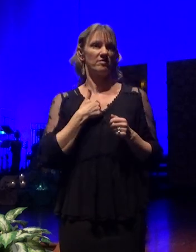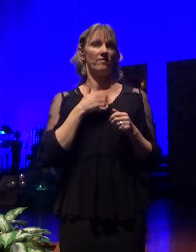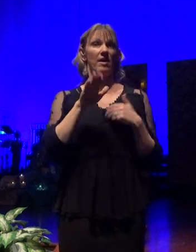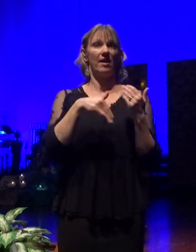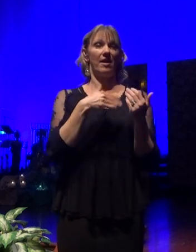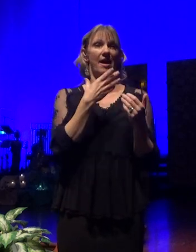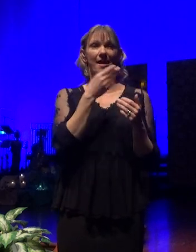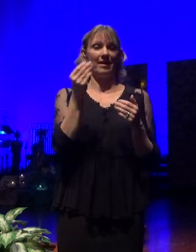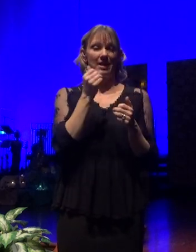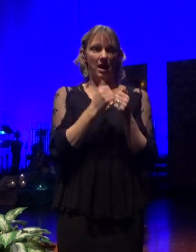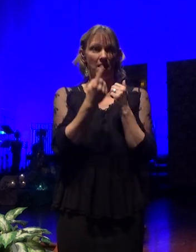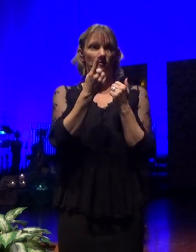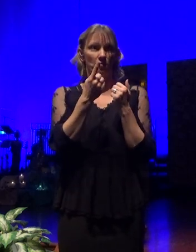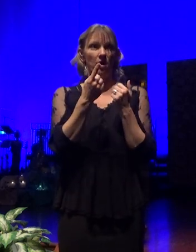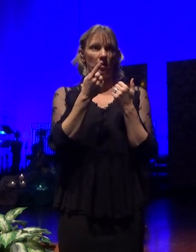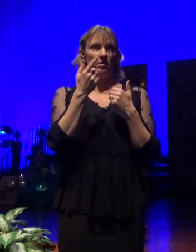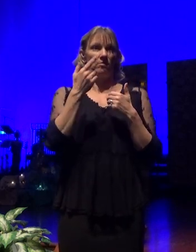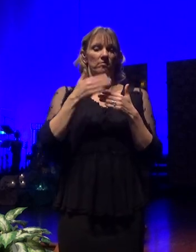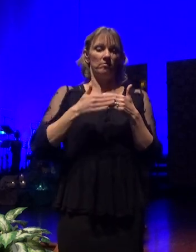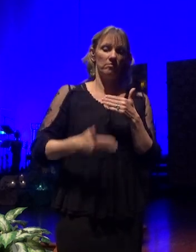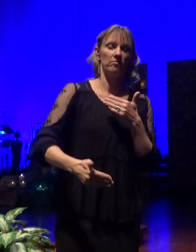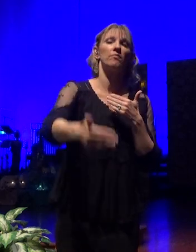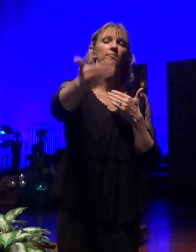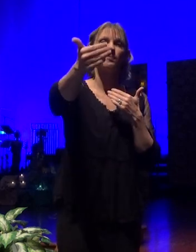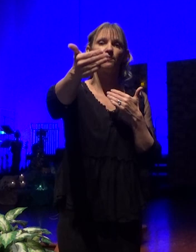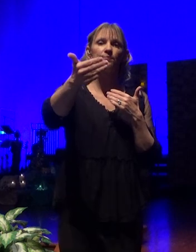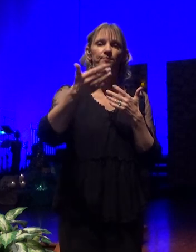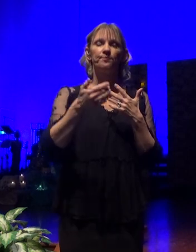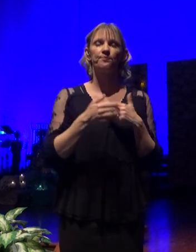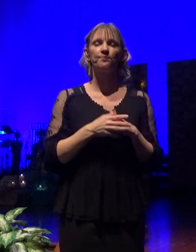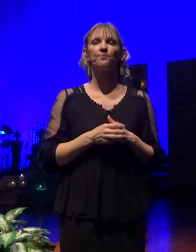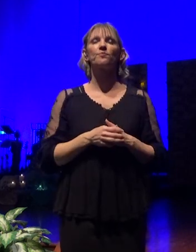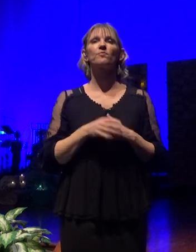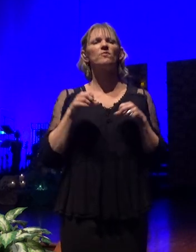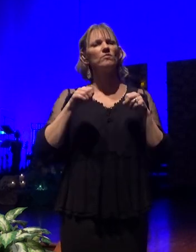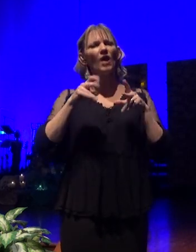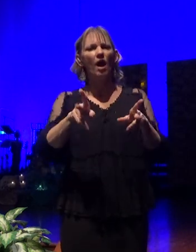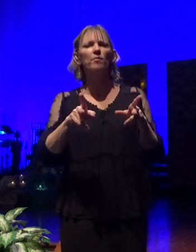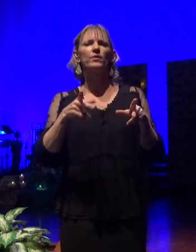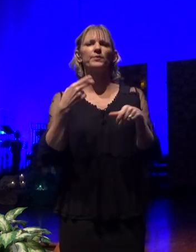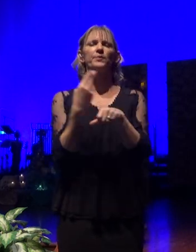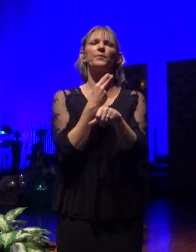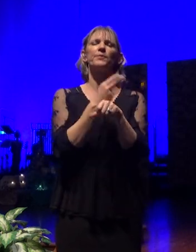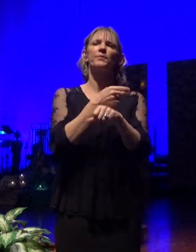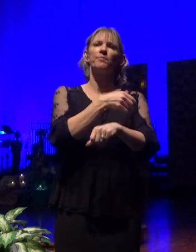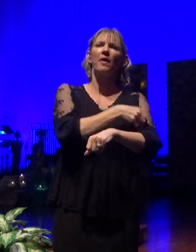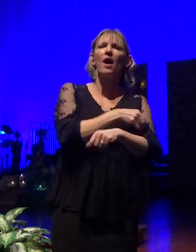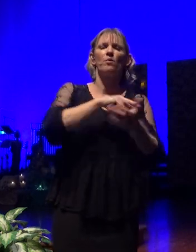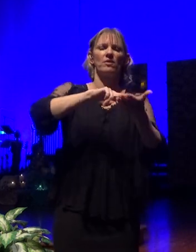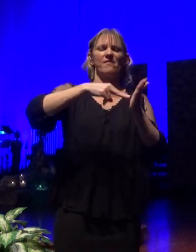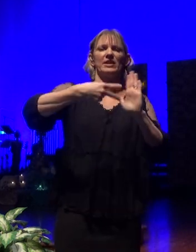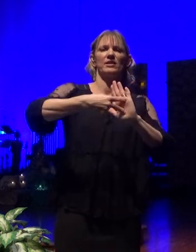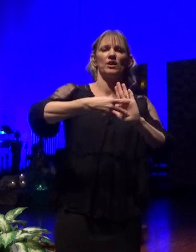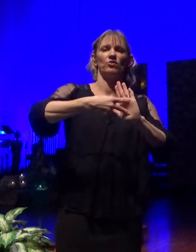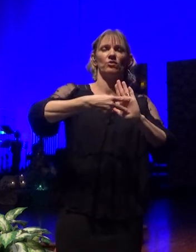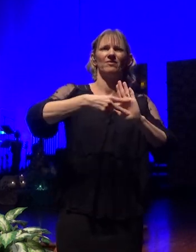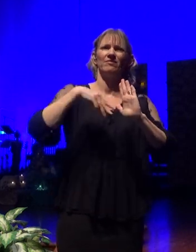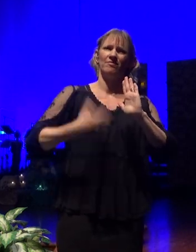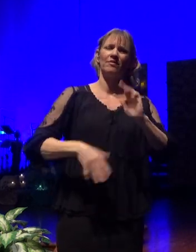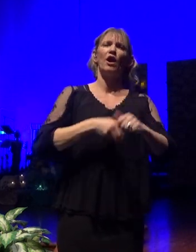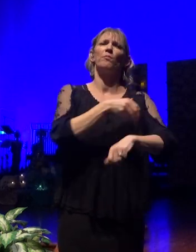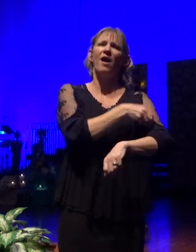come after us in the next year. So it's an opportunity to use the power of intention powerfully